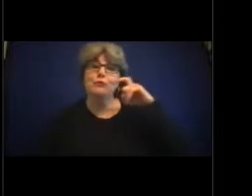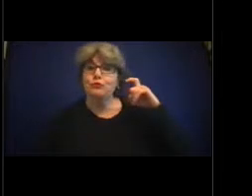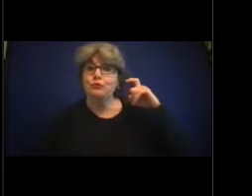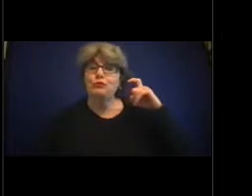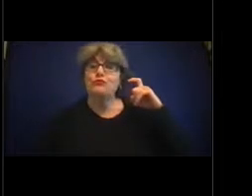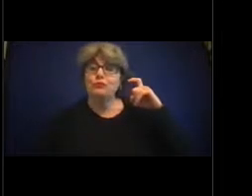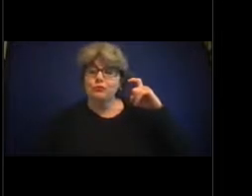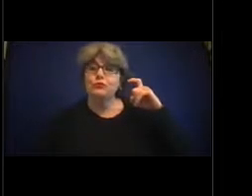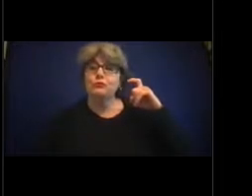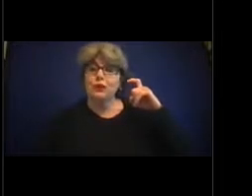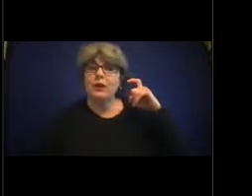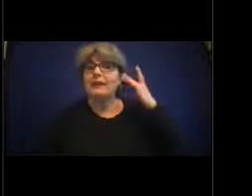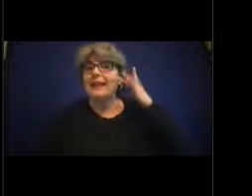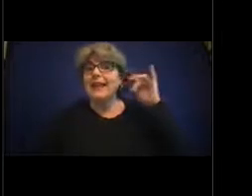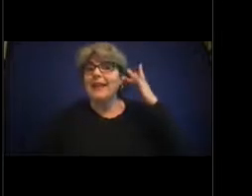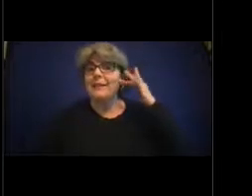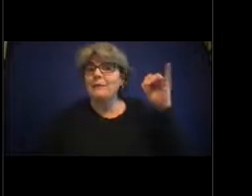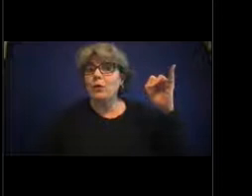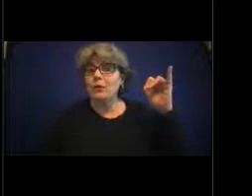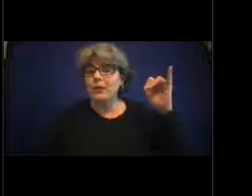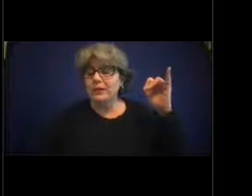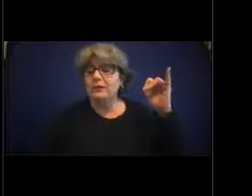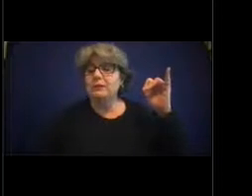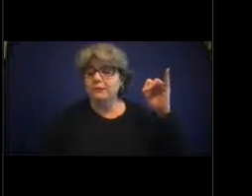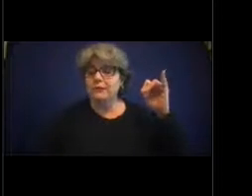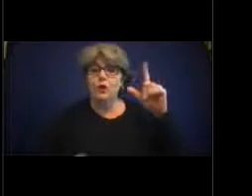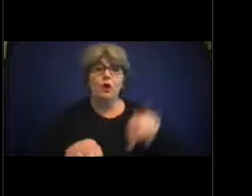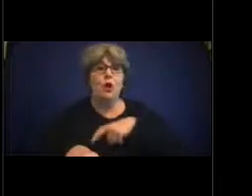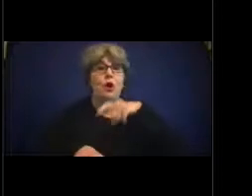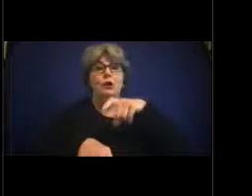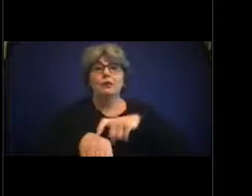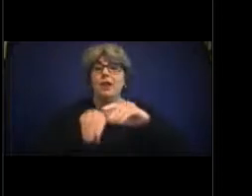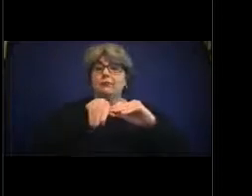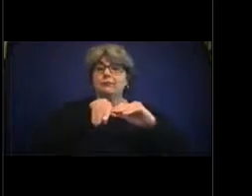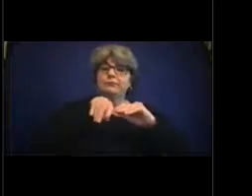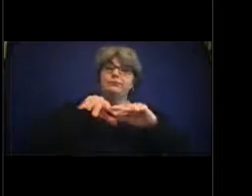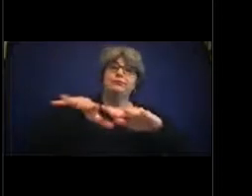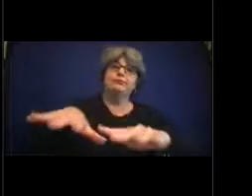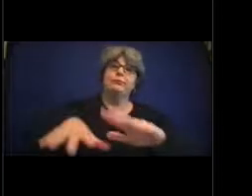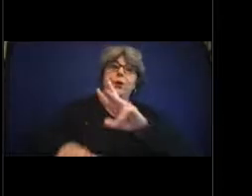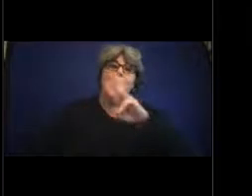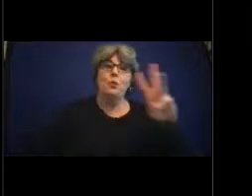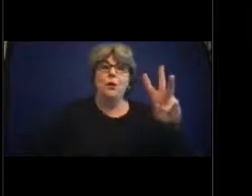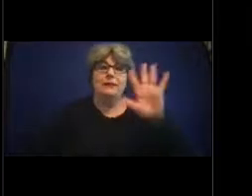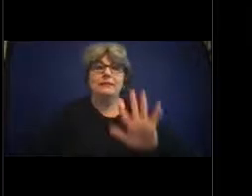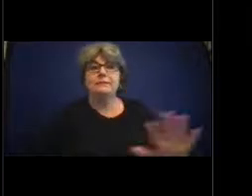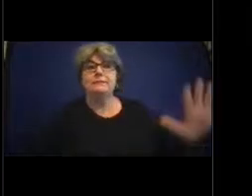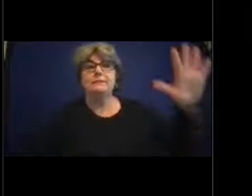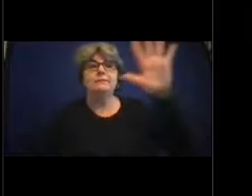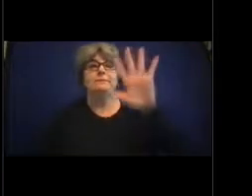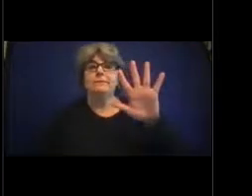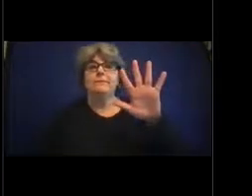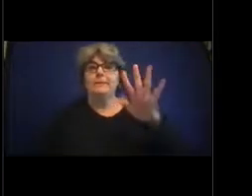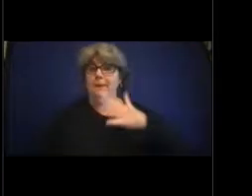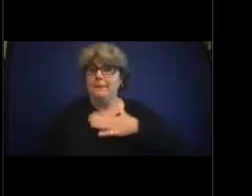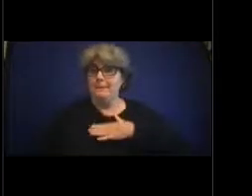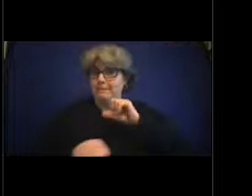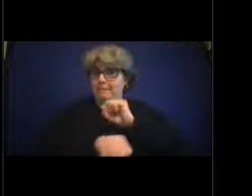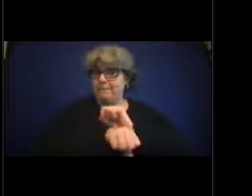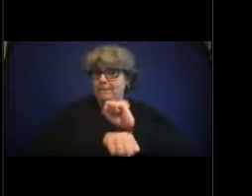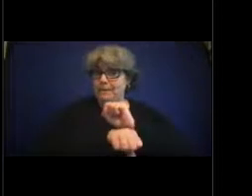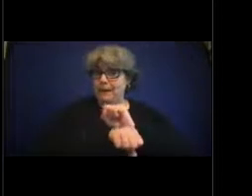that California is experiencing and has been experiencing for some time has really spread through a lot of the West and has affected my work up